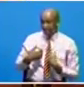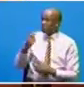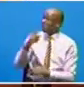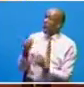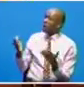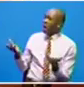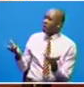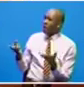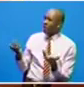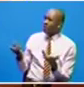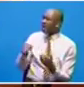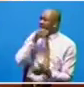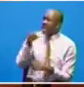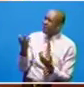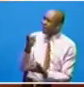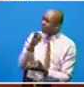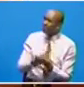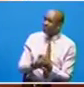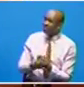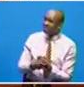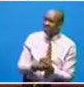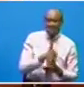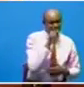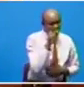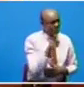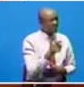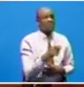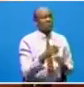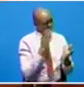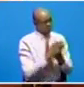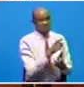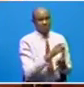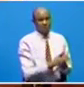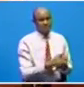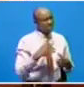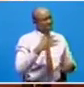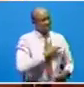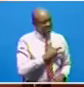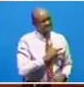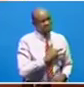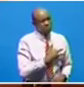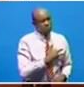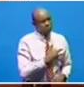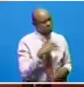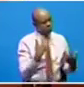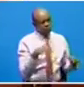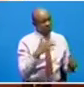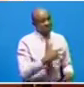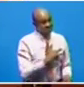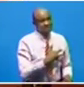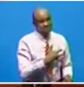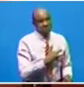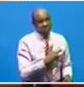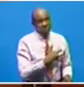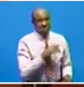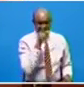it show exactly? Yes, of course. I'm touched. Thank you so I'm much. I'm very touched. Thank you so much.